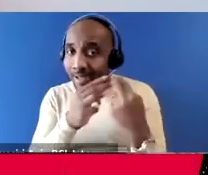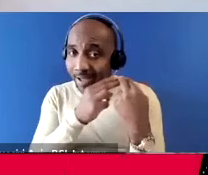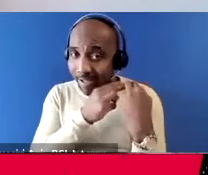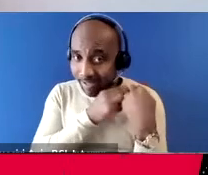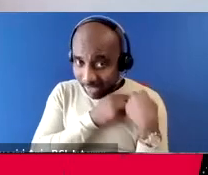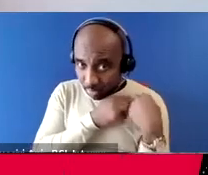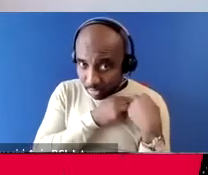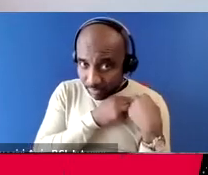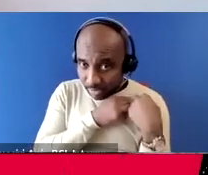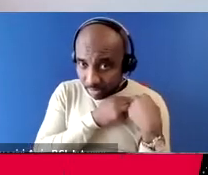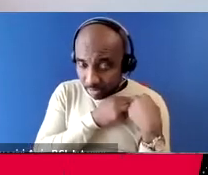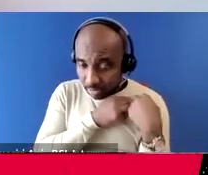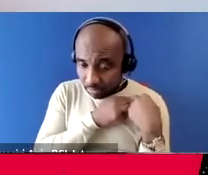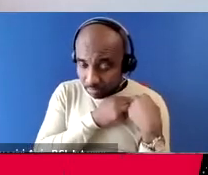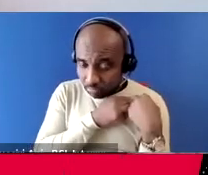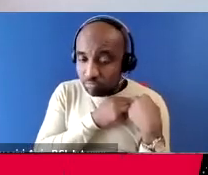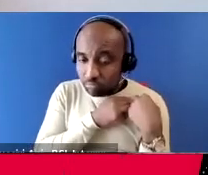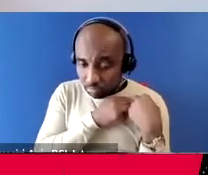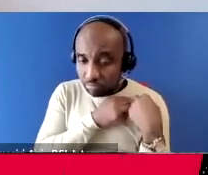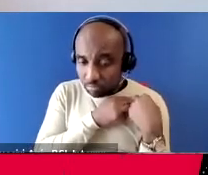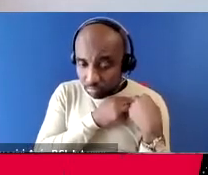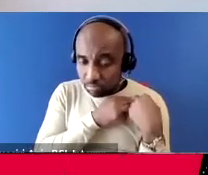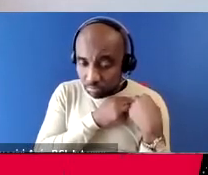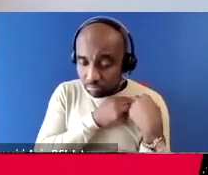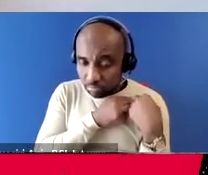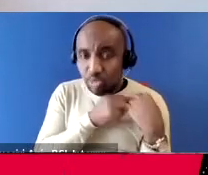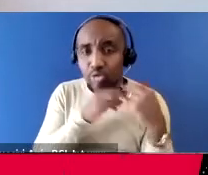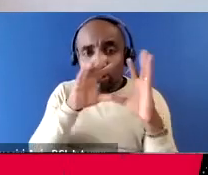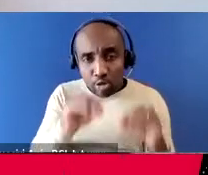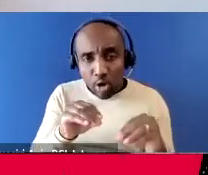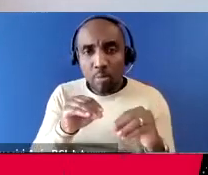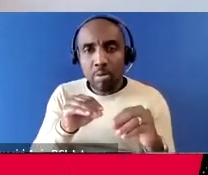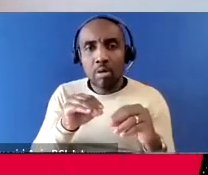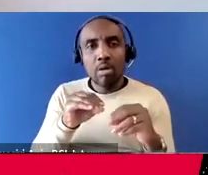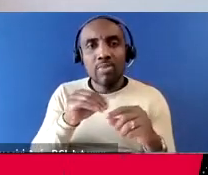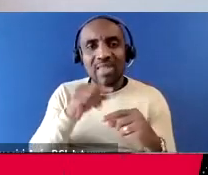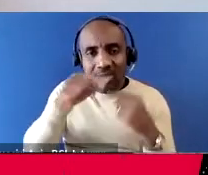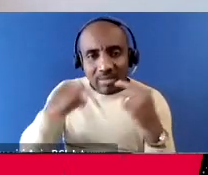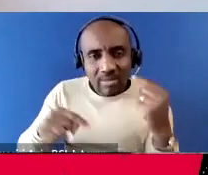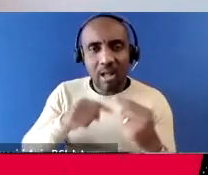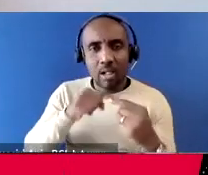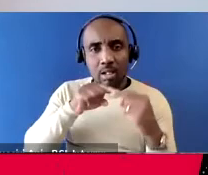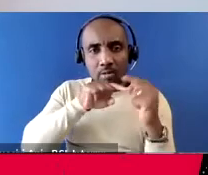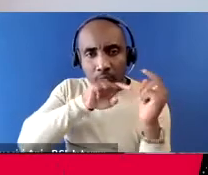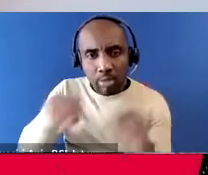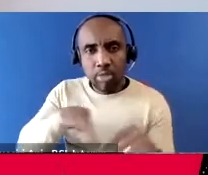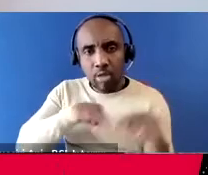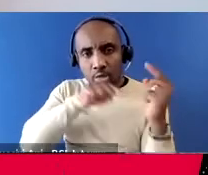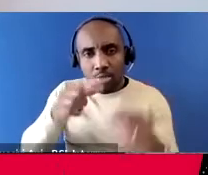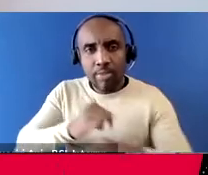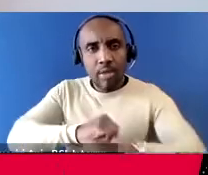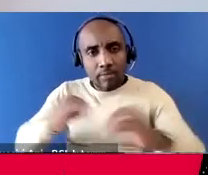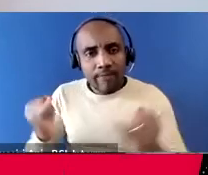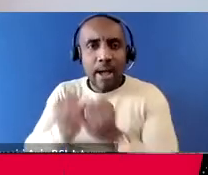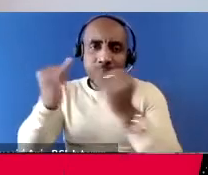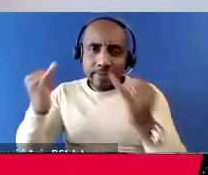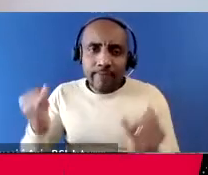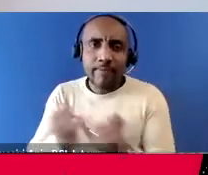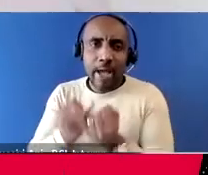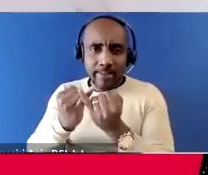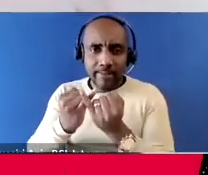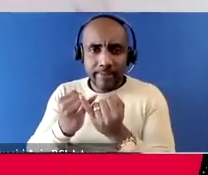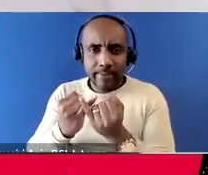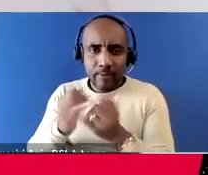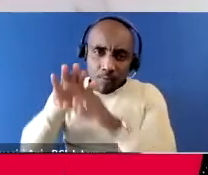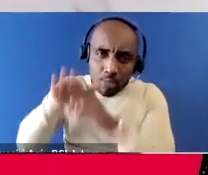Sarah, may I add something? Please do. We'll join in. Just to follow up on what Osama was